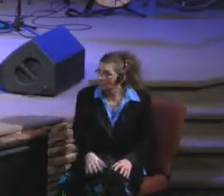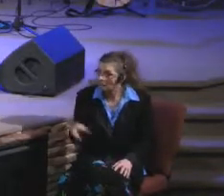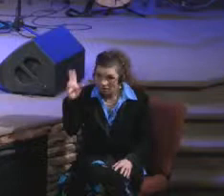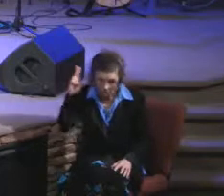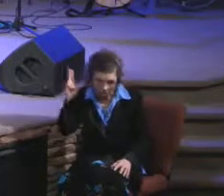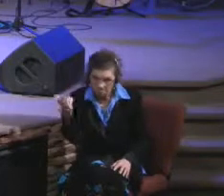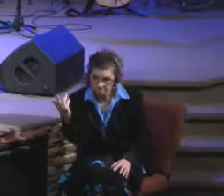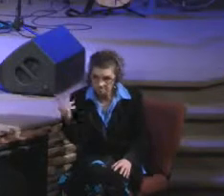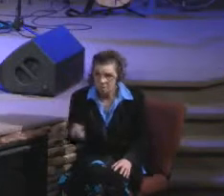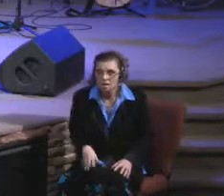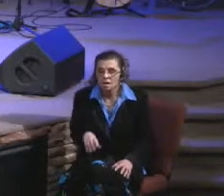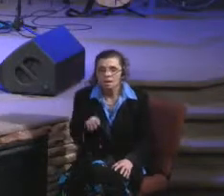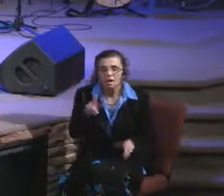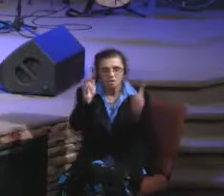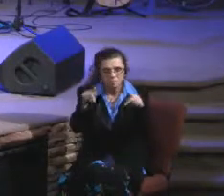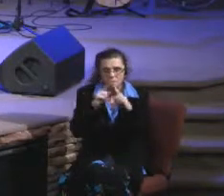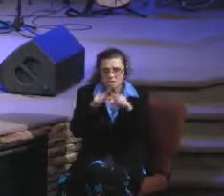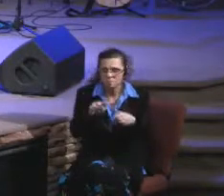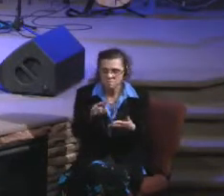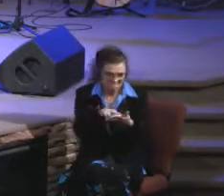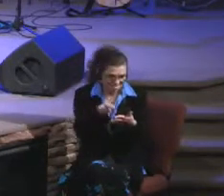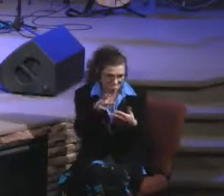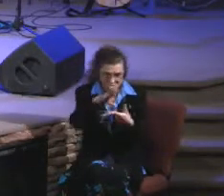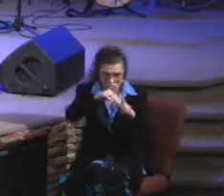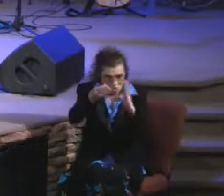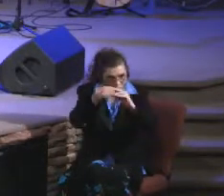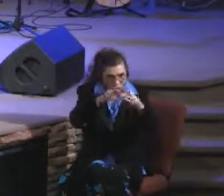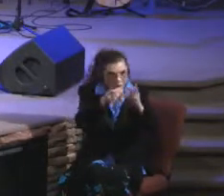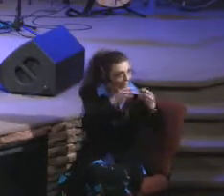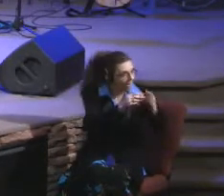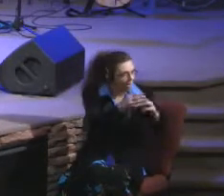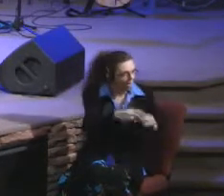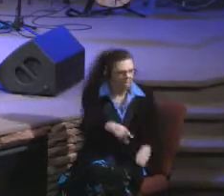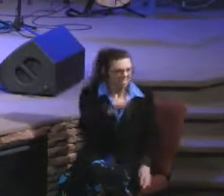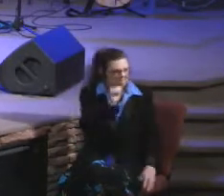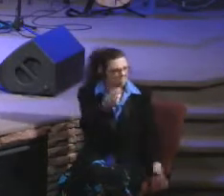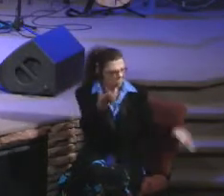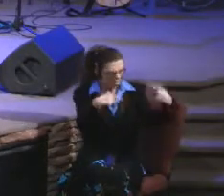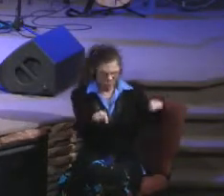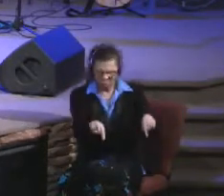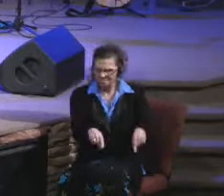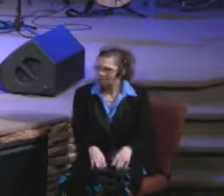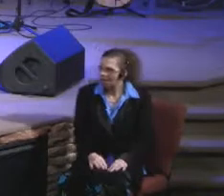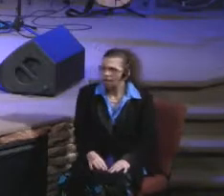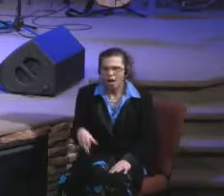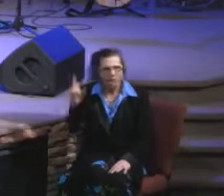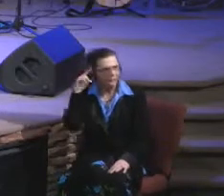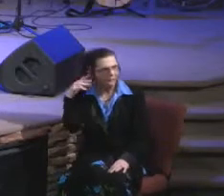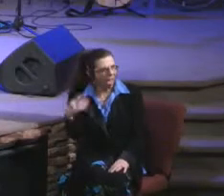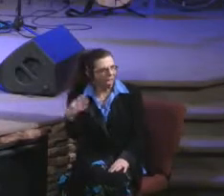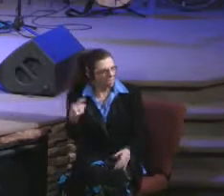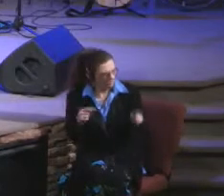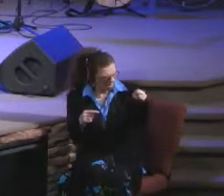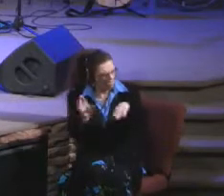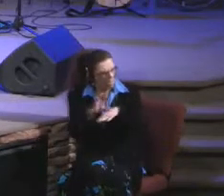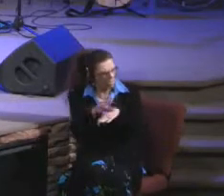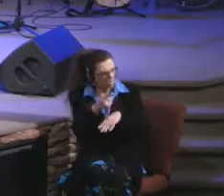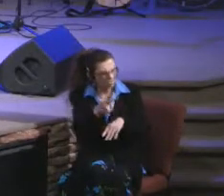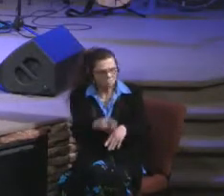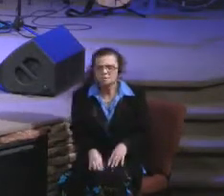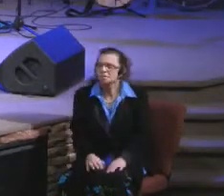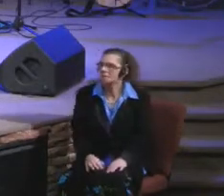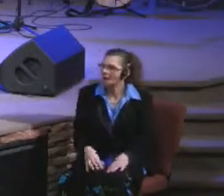it. People are telling me stories of people that's telling them stories that don't come here. Man, I hear some awesome things are going on at Poland.